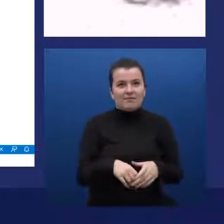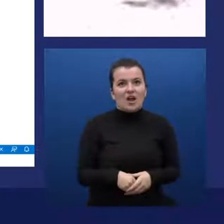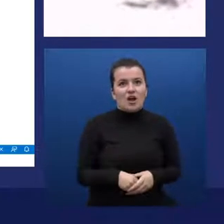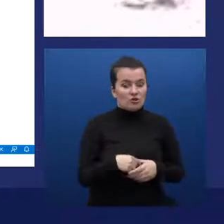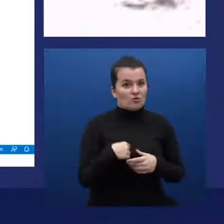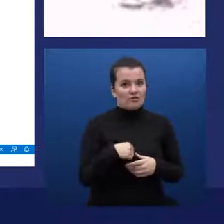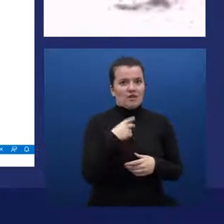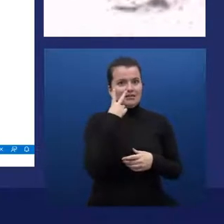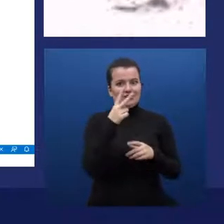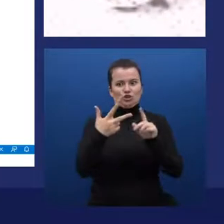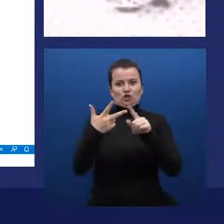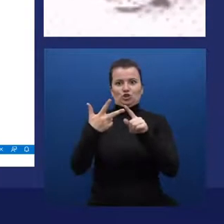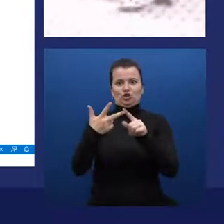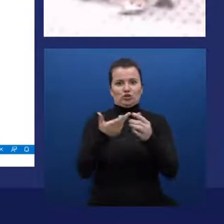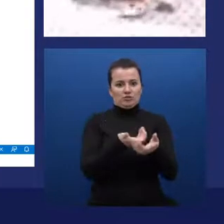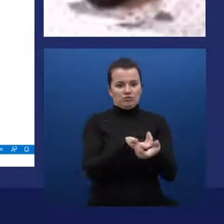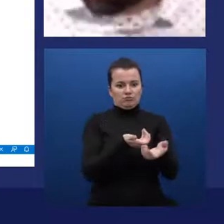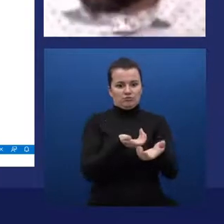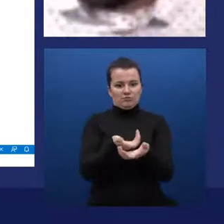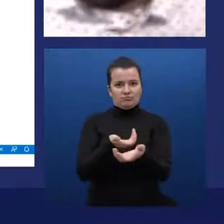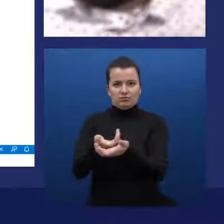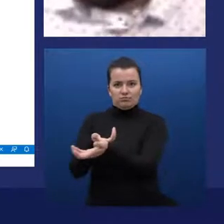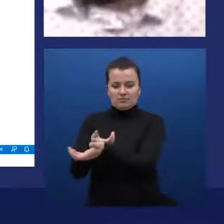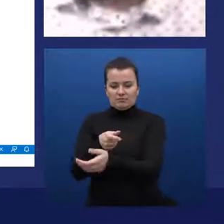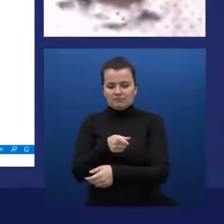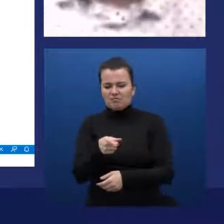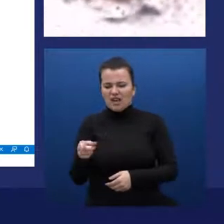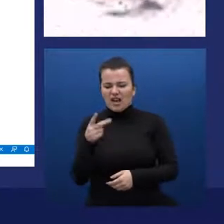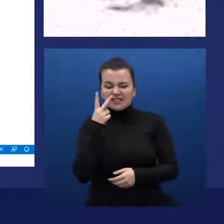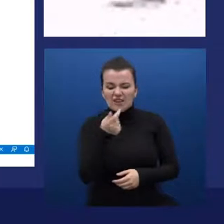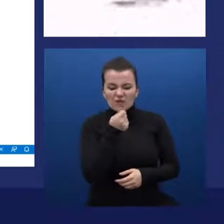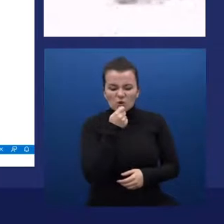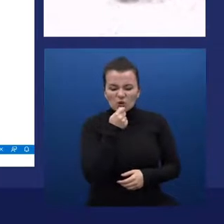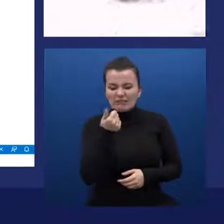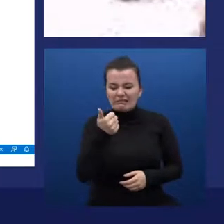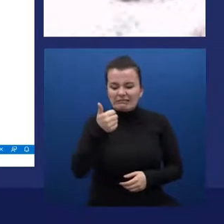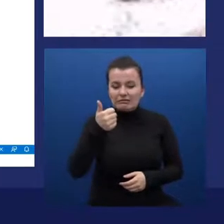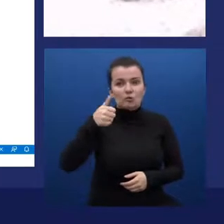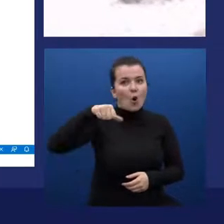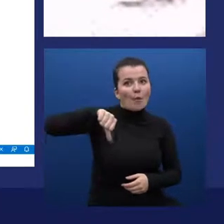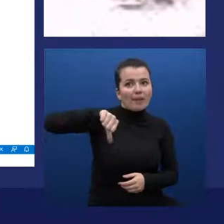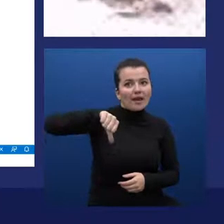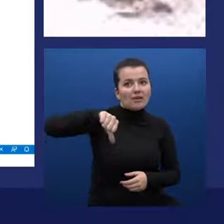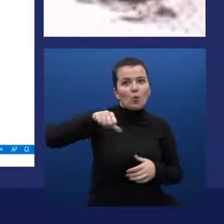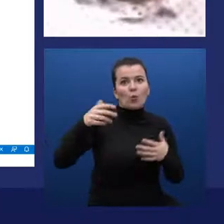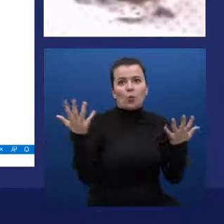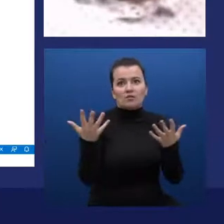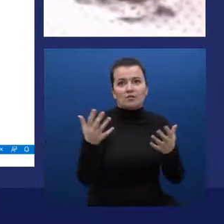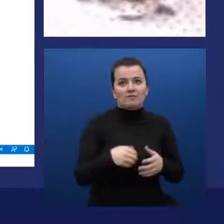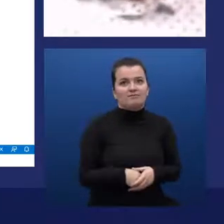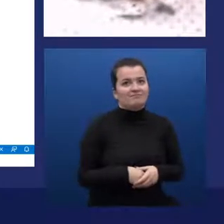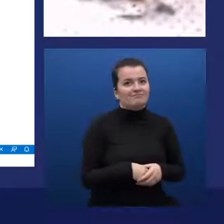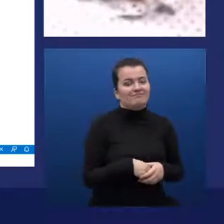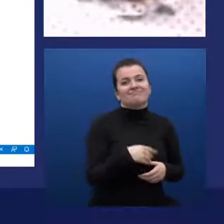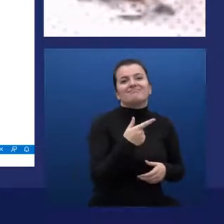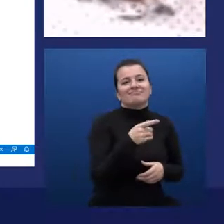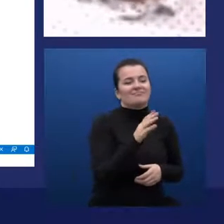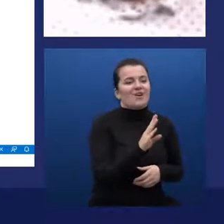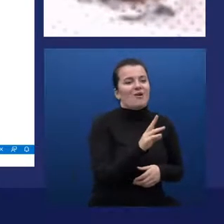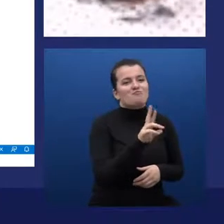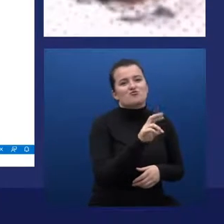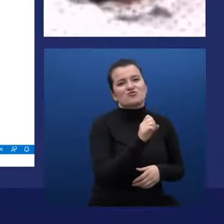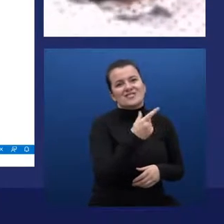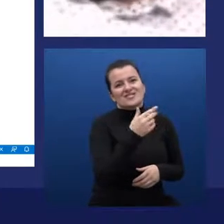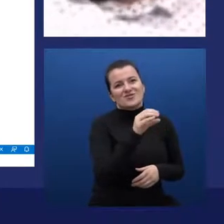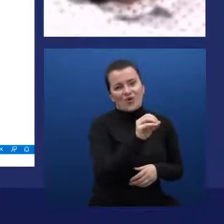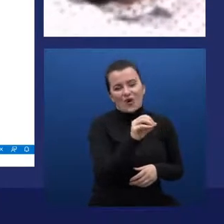need to be looking at whether foods are good or bad, right? And burritos versus tacos is the quintessential machine learning project. And what I'm going to